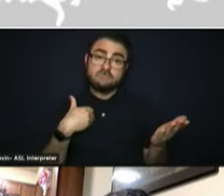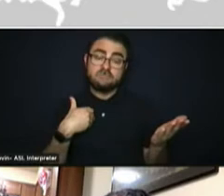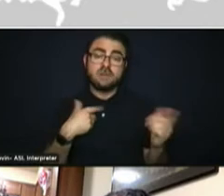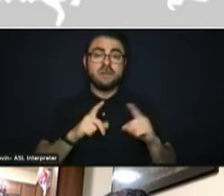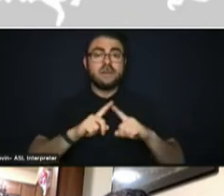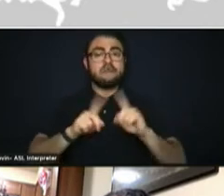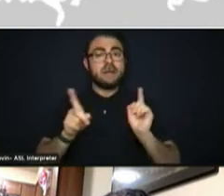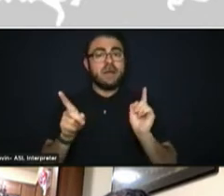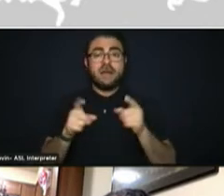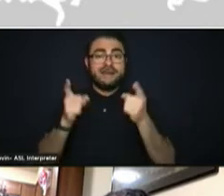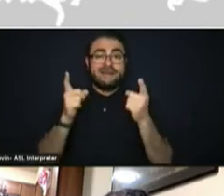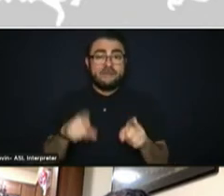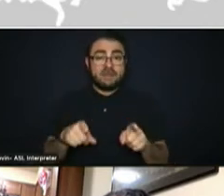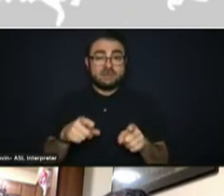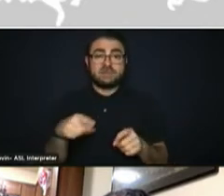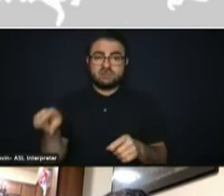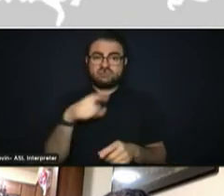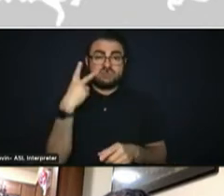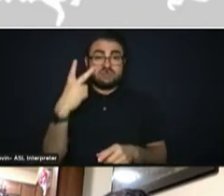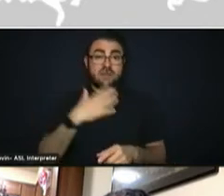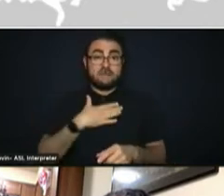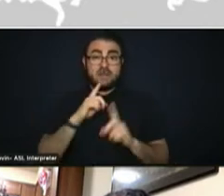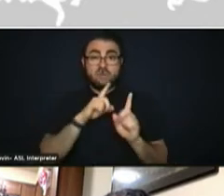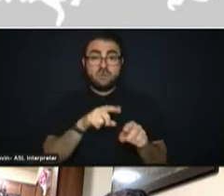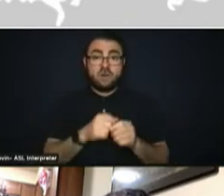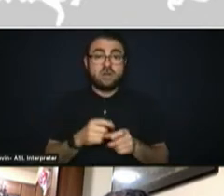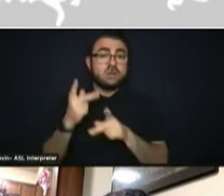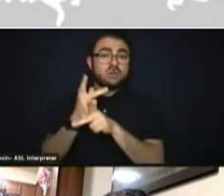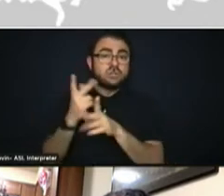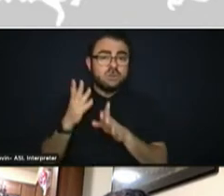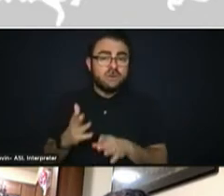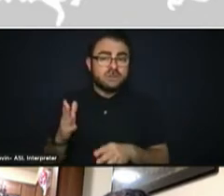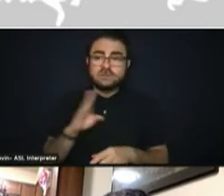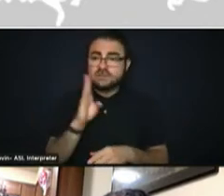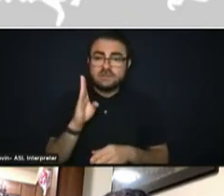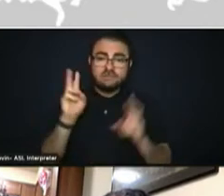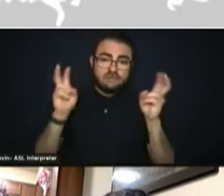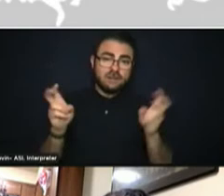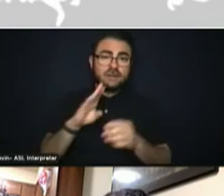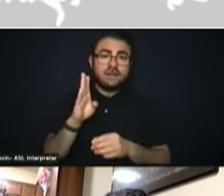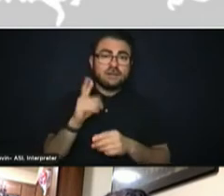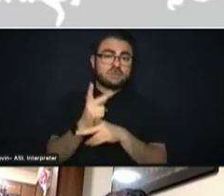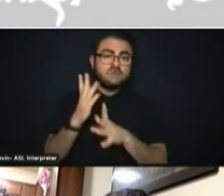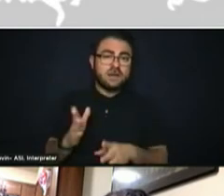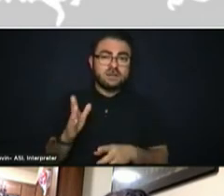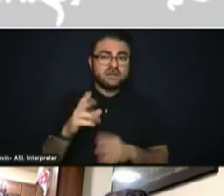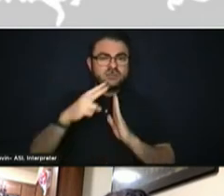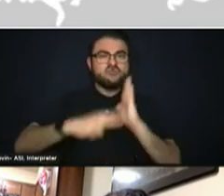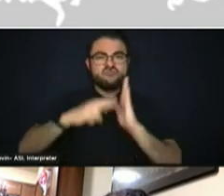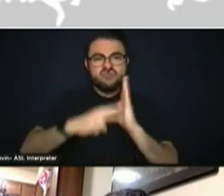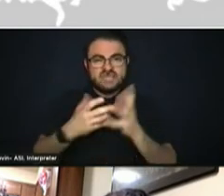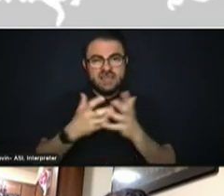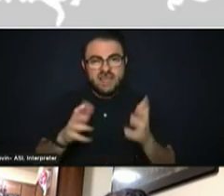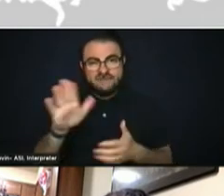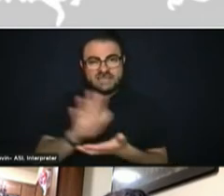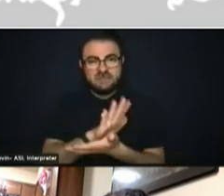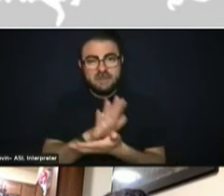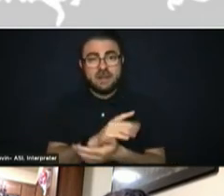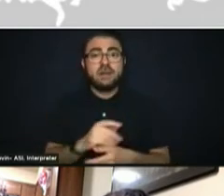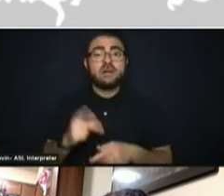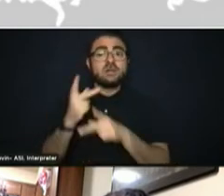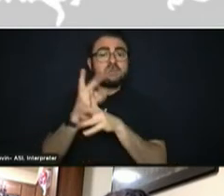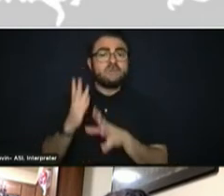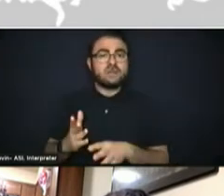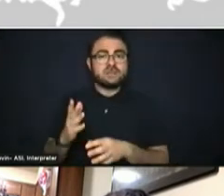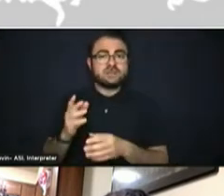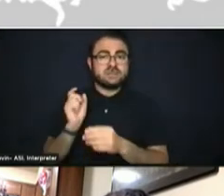it turns out, as you've seen in my reports, the supervisors never give officers a needs improvement rating. They never get low scores. So